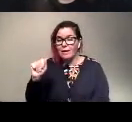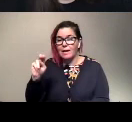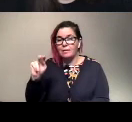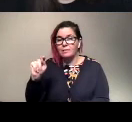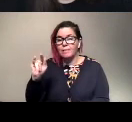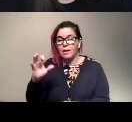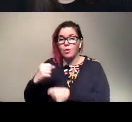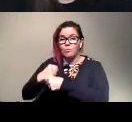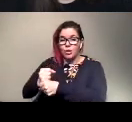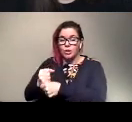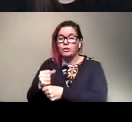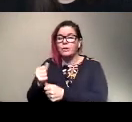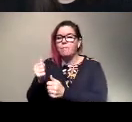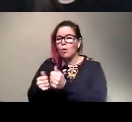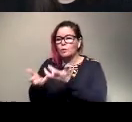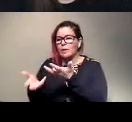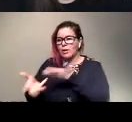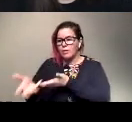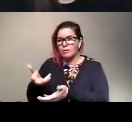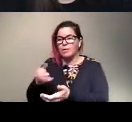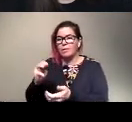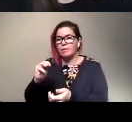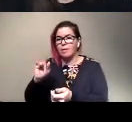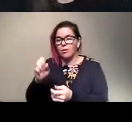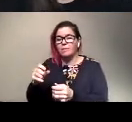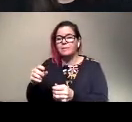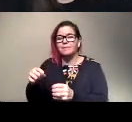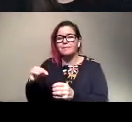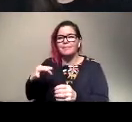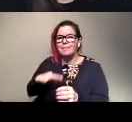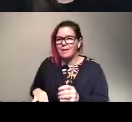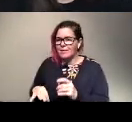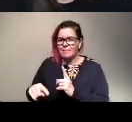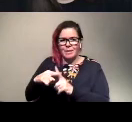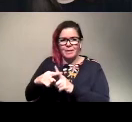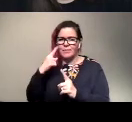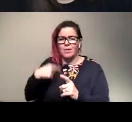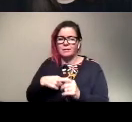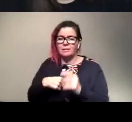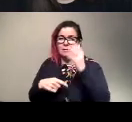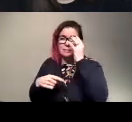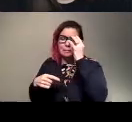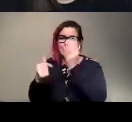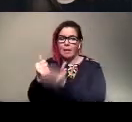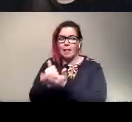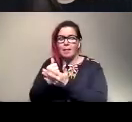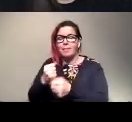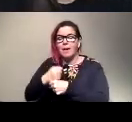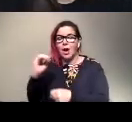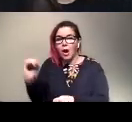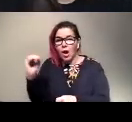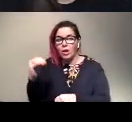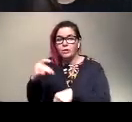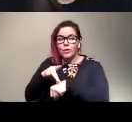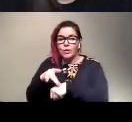the microbes that we interact with are beneficial for us. They help us, you know, they make oxygen for the earth. They help